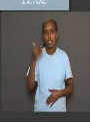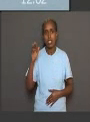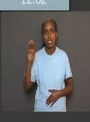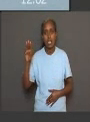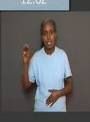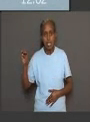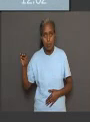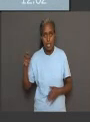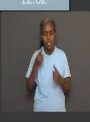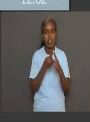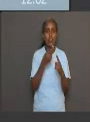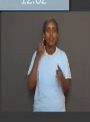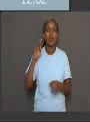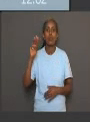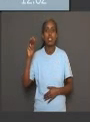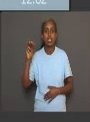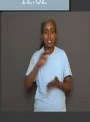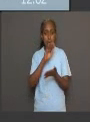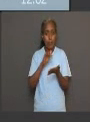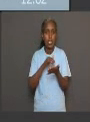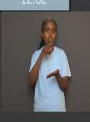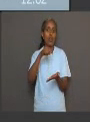mean from the midpoint